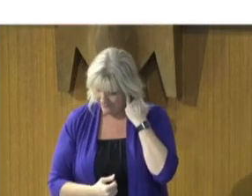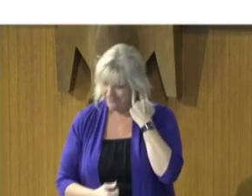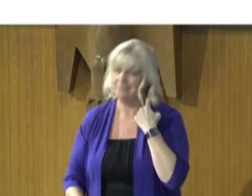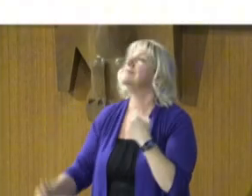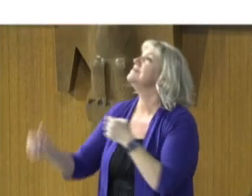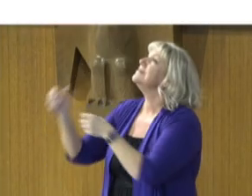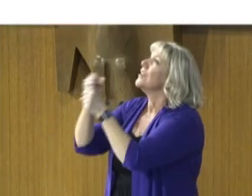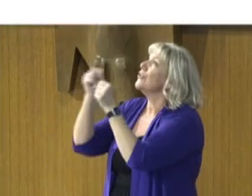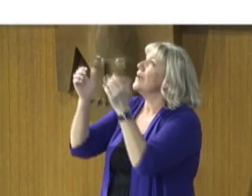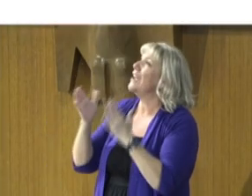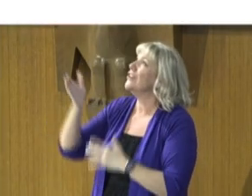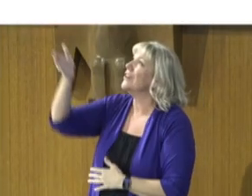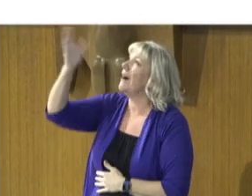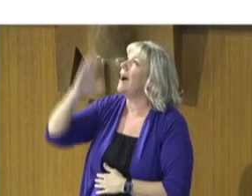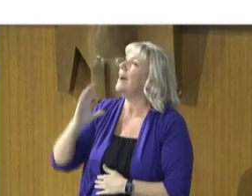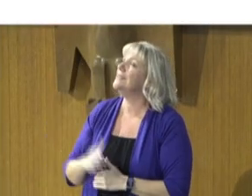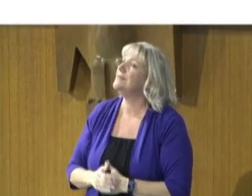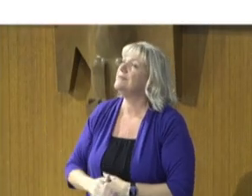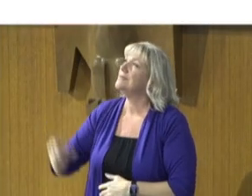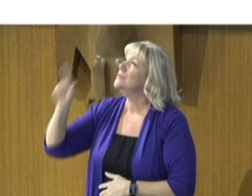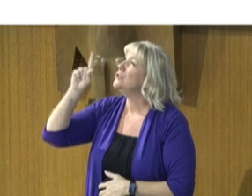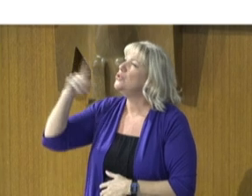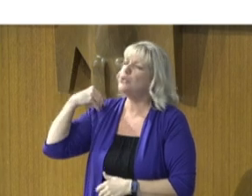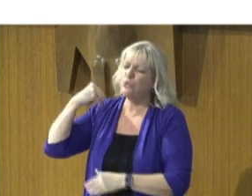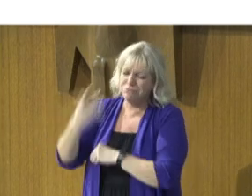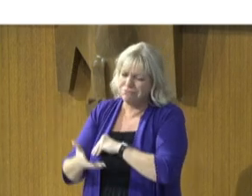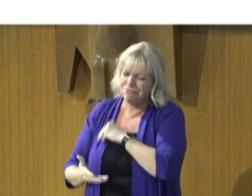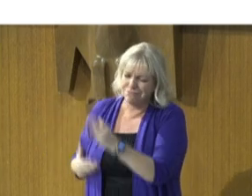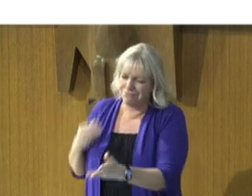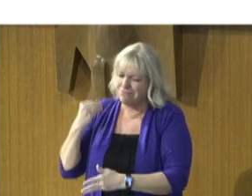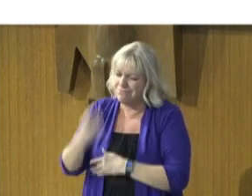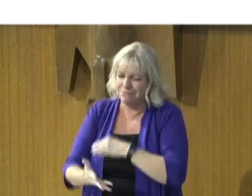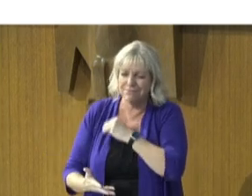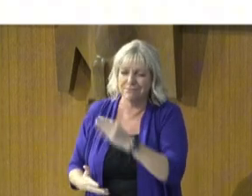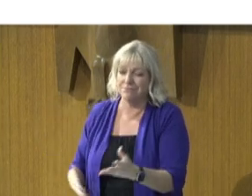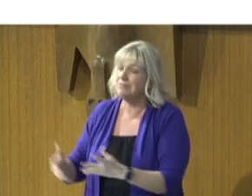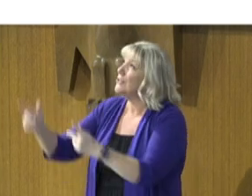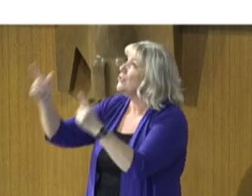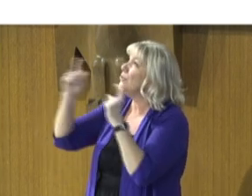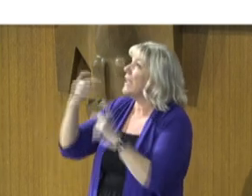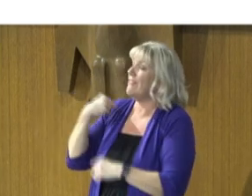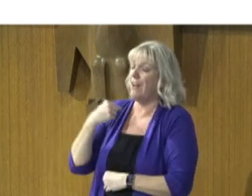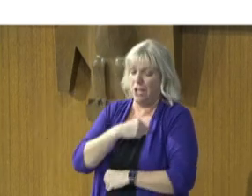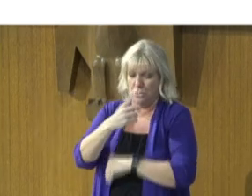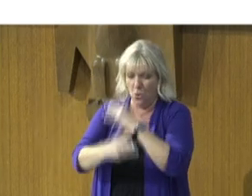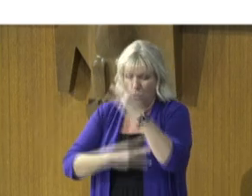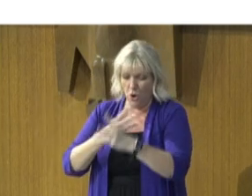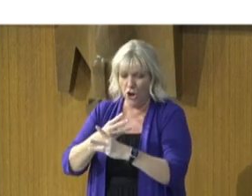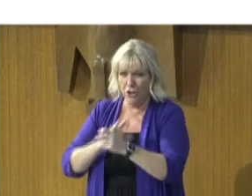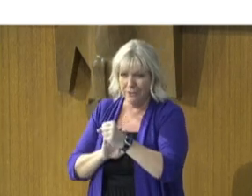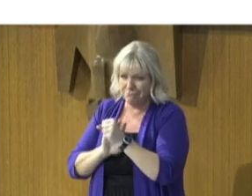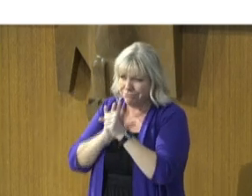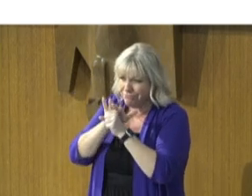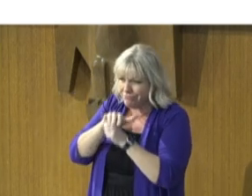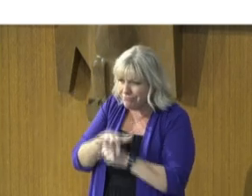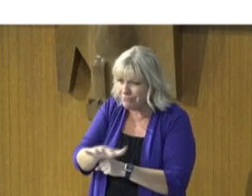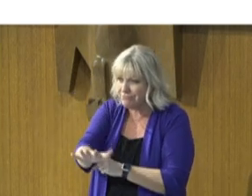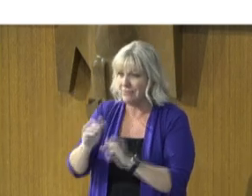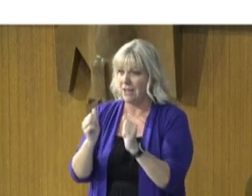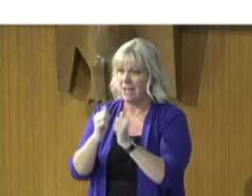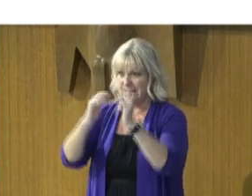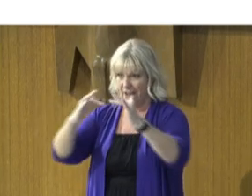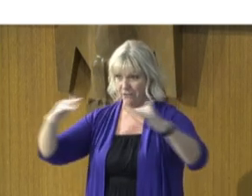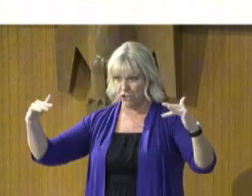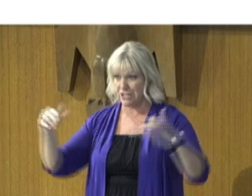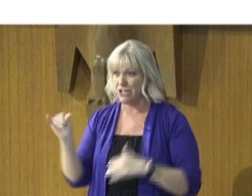Creator God, in your generosity, you have given us a world of abundance and diversity, yet we